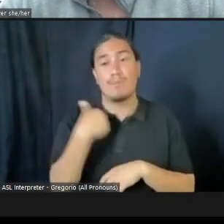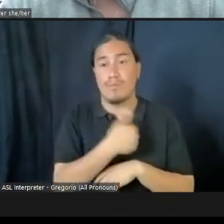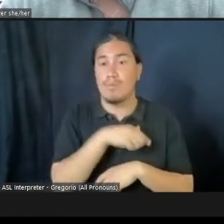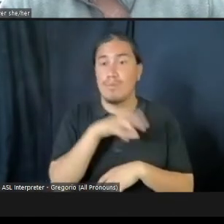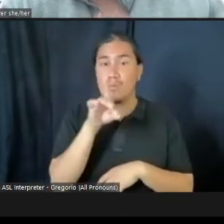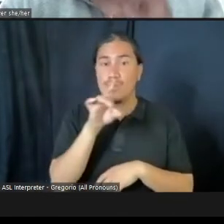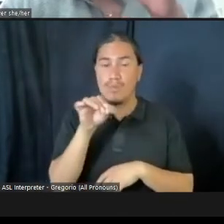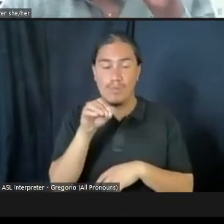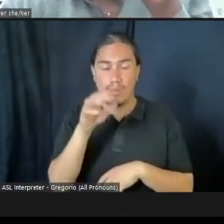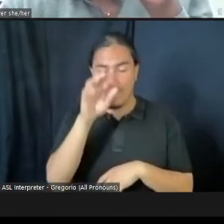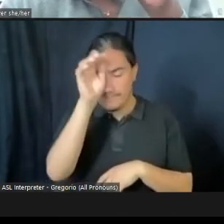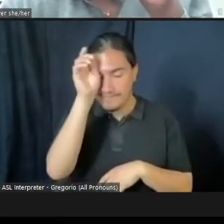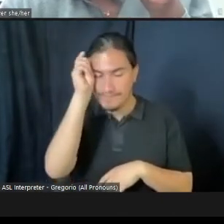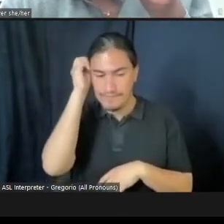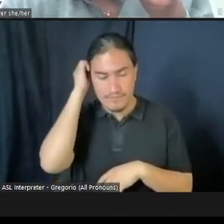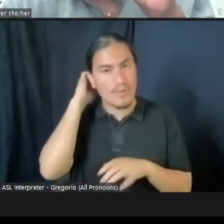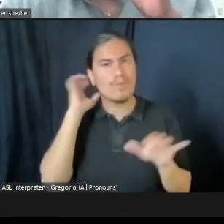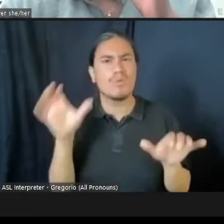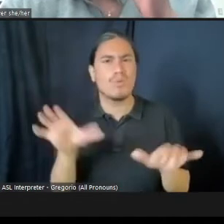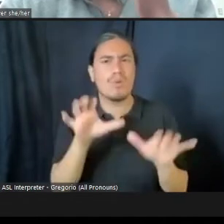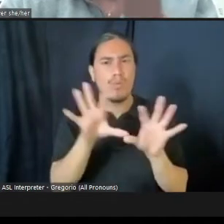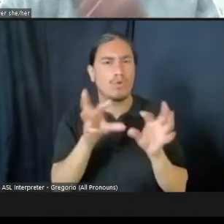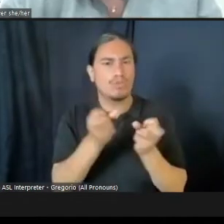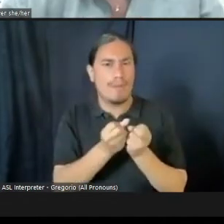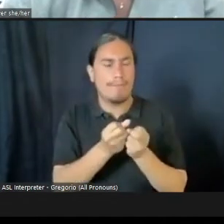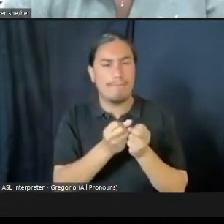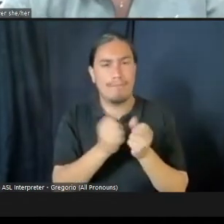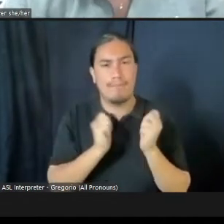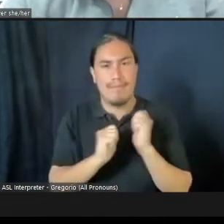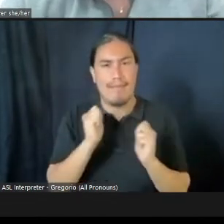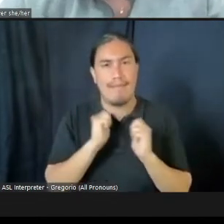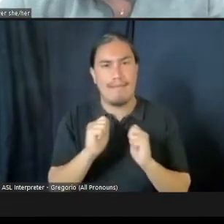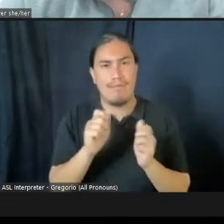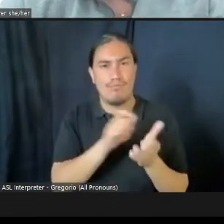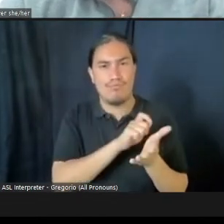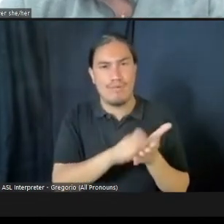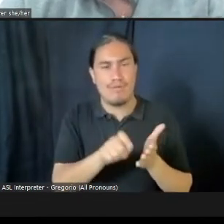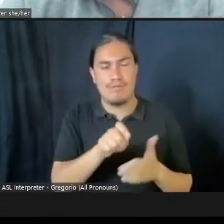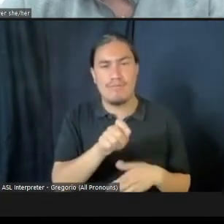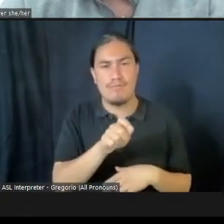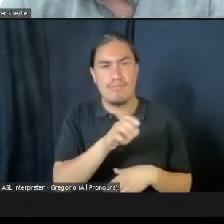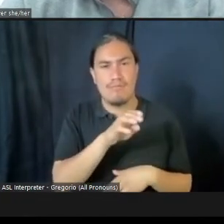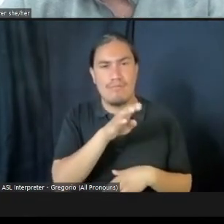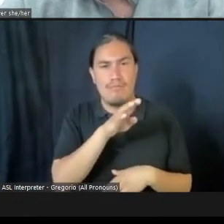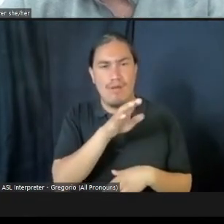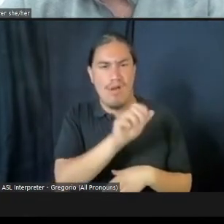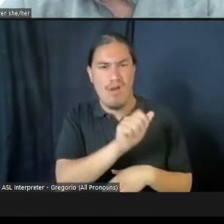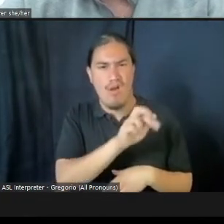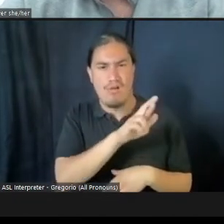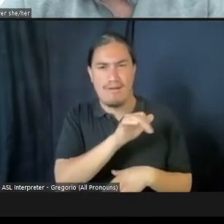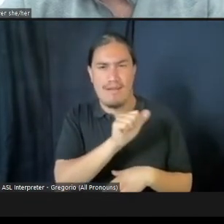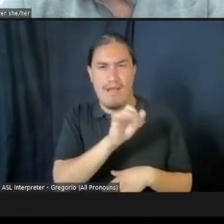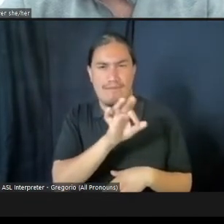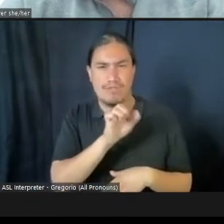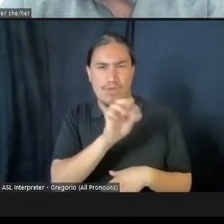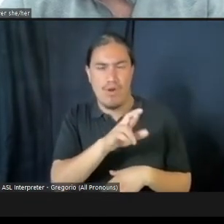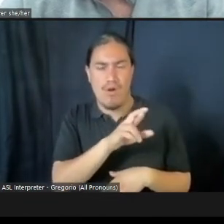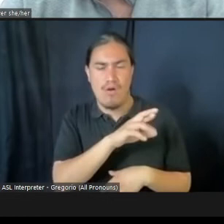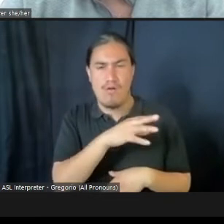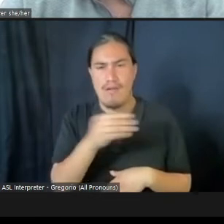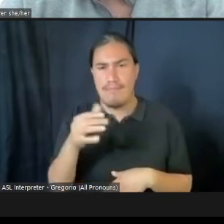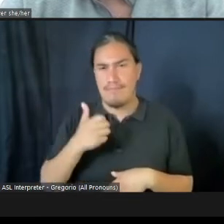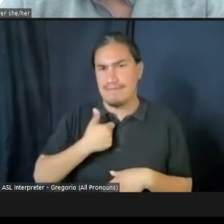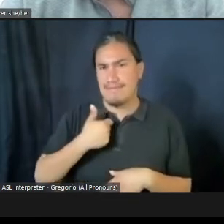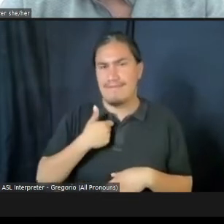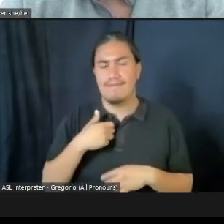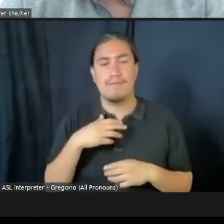play called We Won't Sleep, a musical written by Ari Afsar and myself. And there is a song called In the